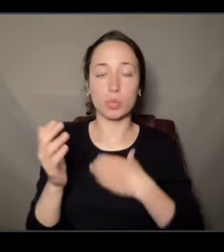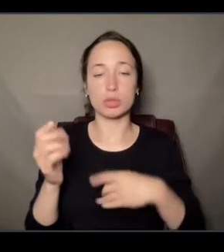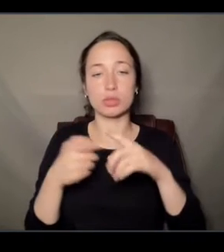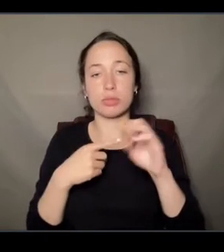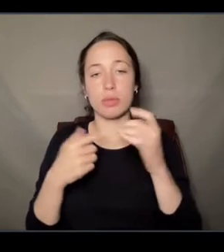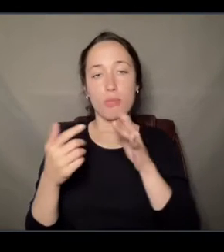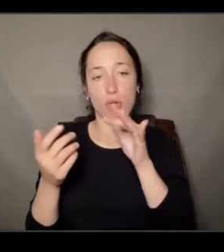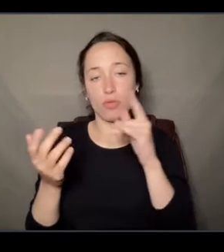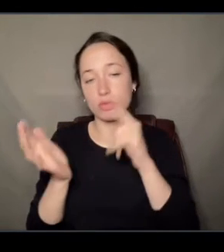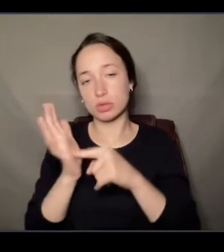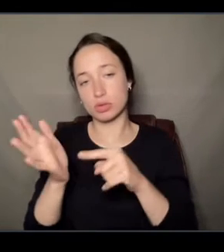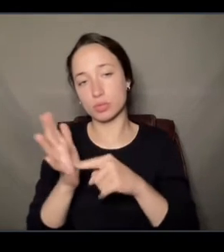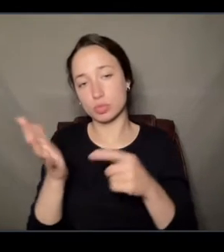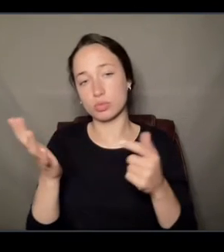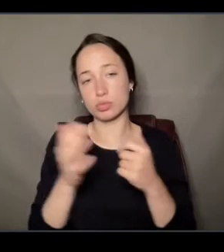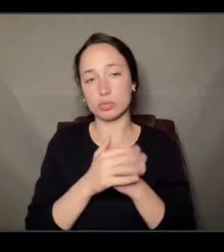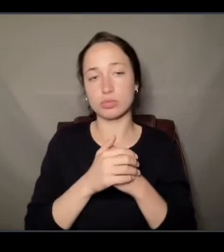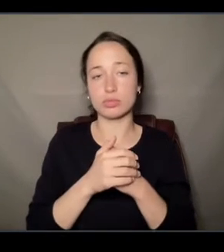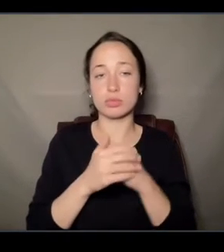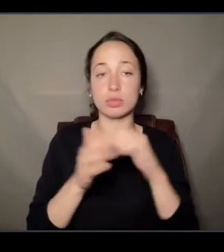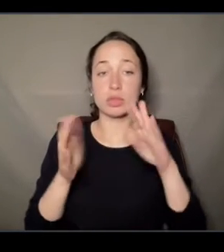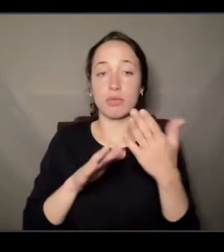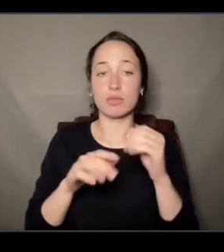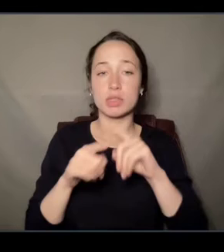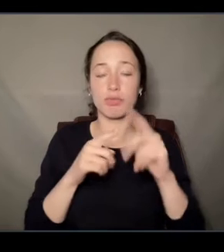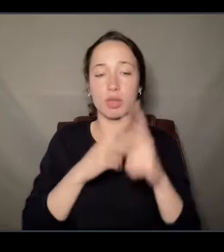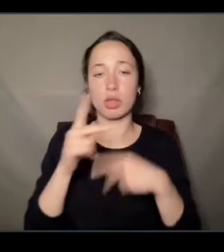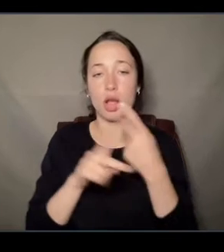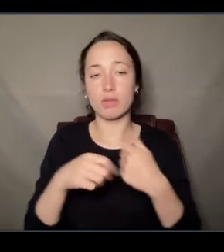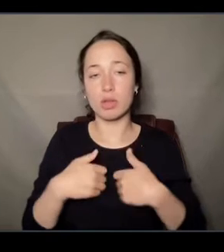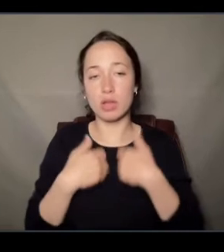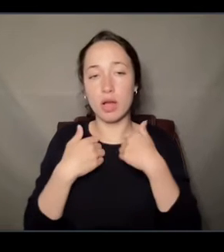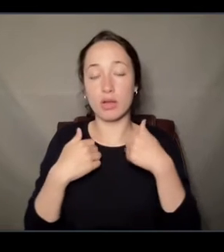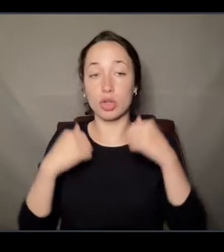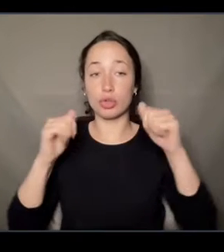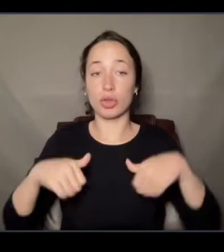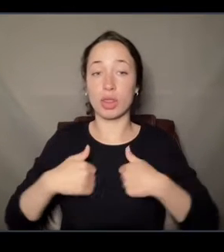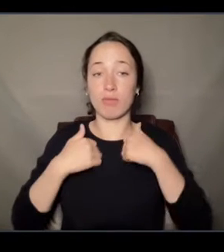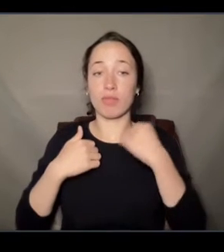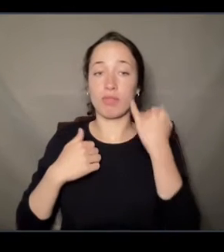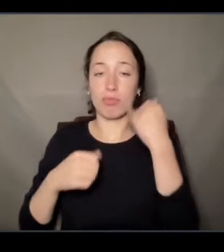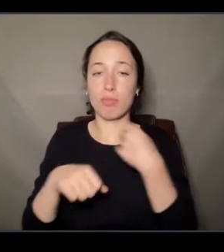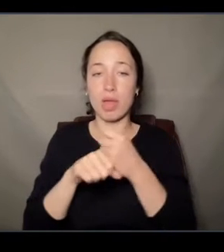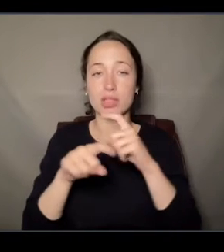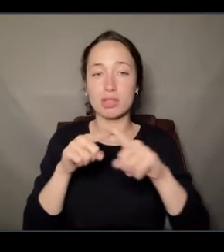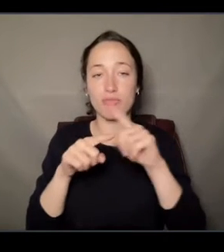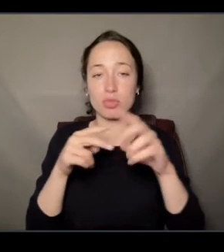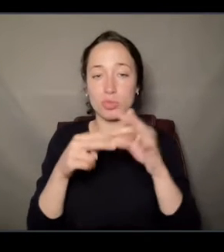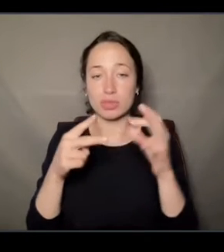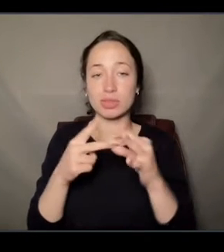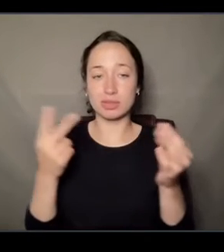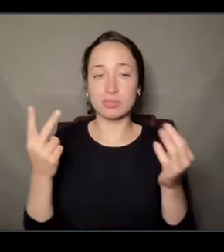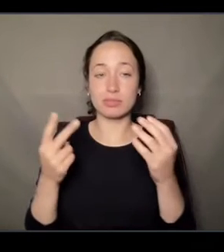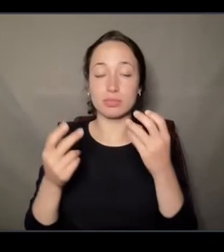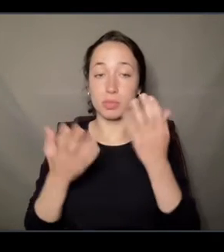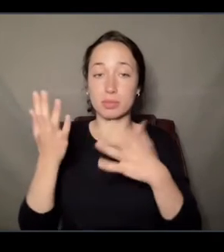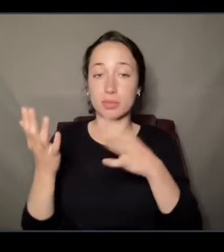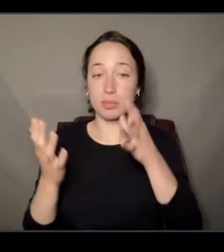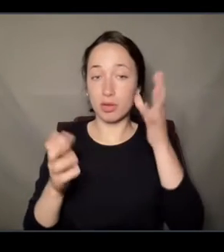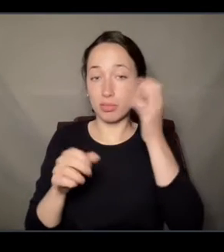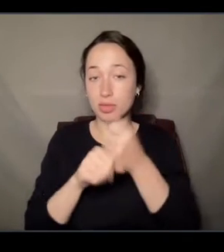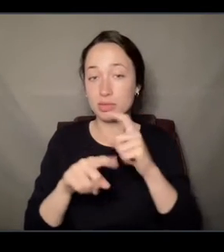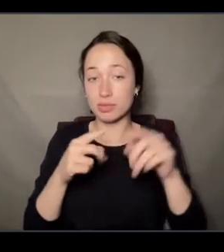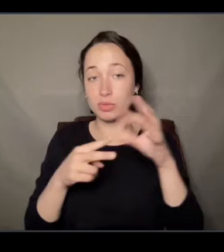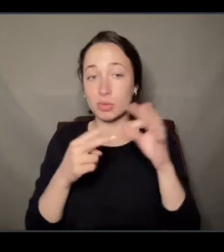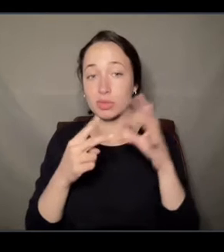a mother, for example, the death of different kinds of lives that I would have lived if I had made different choices, or if my parents had